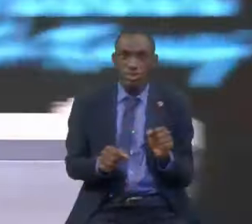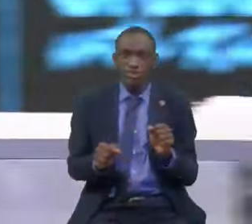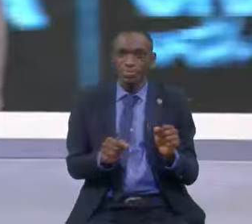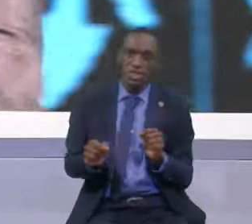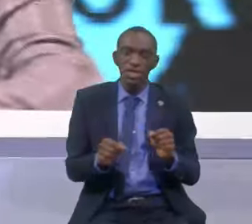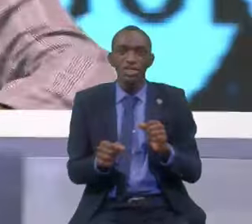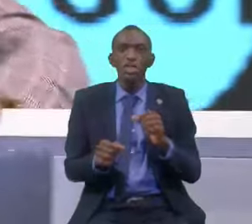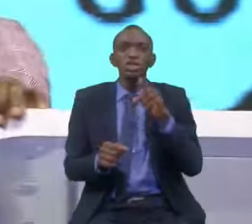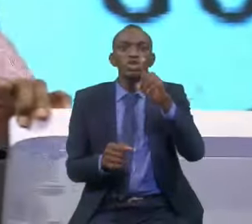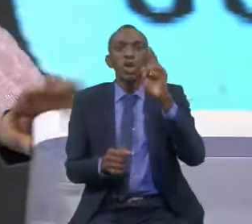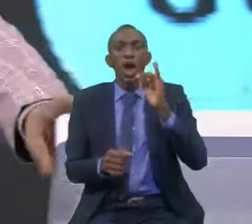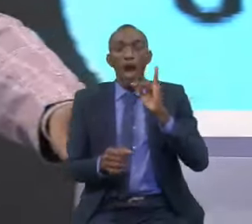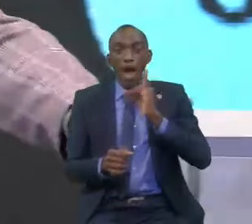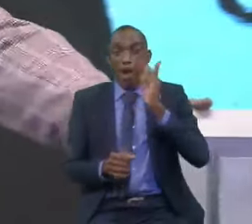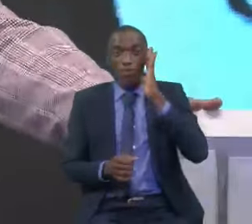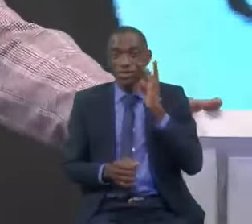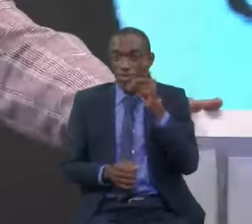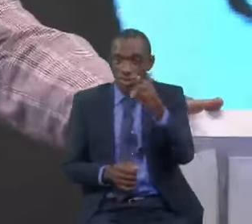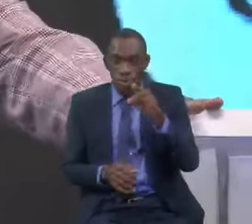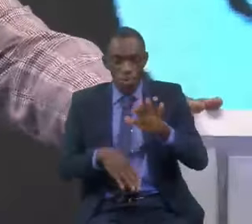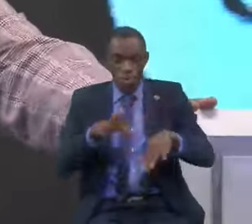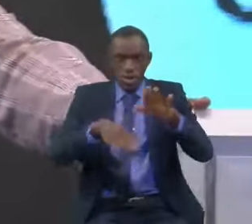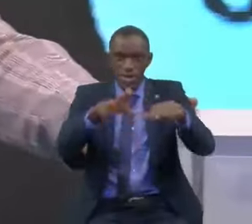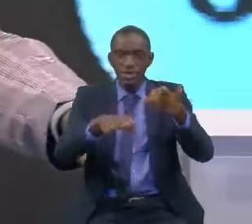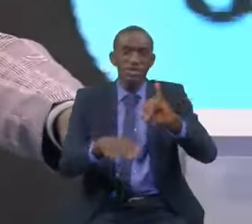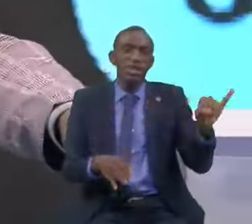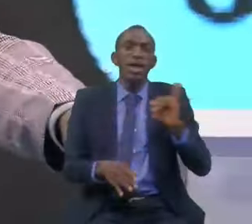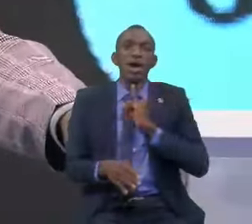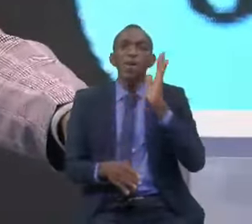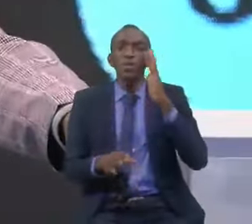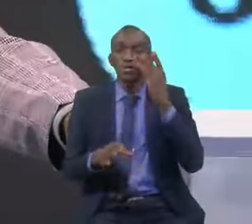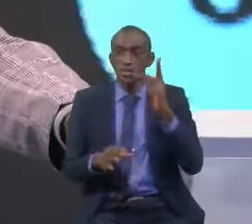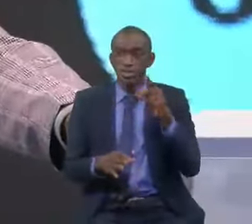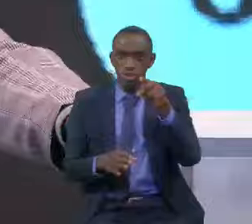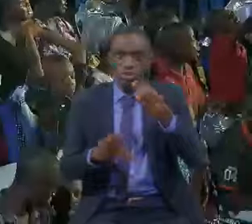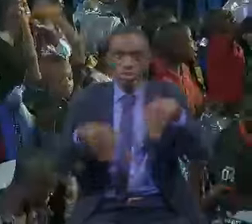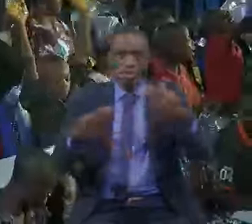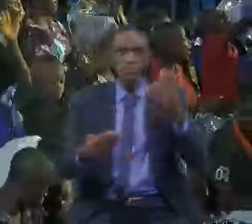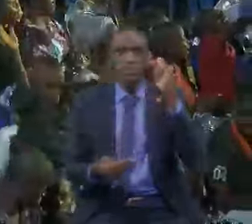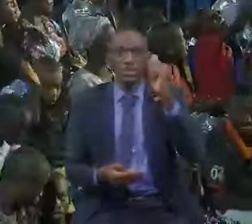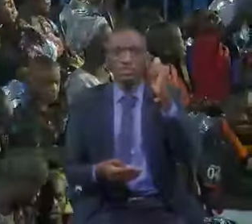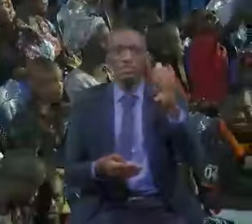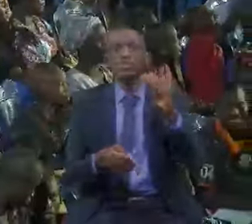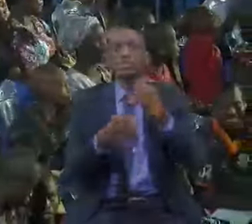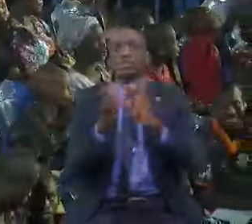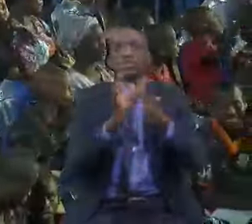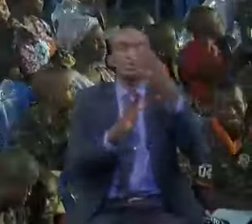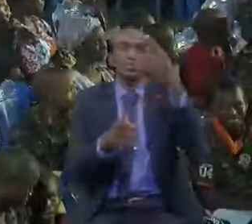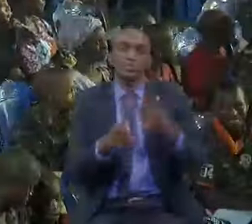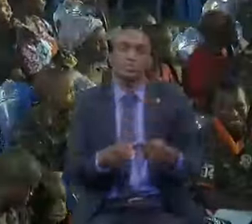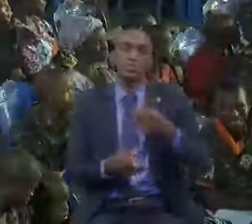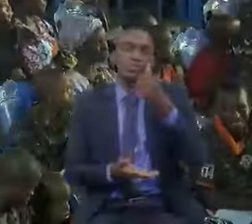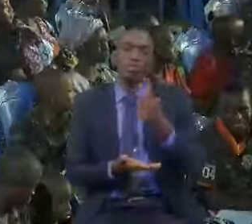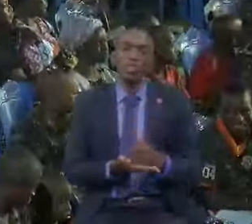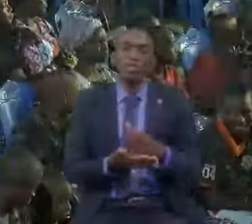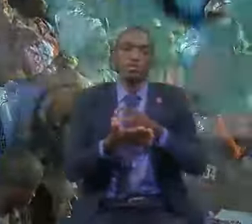you walking and I'll see you giving testimony look at verse 10